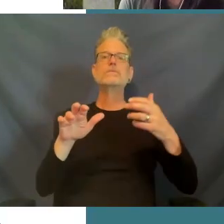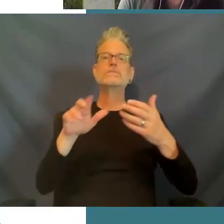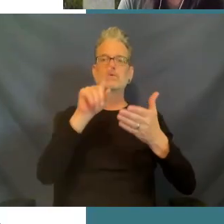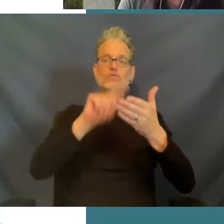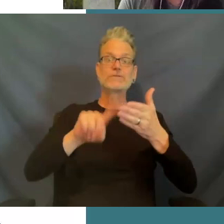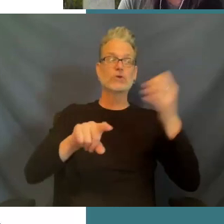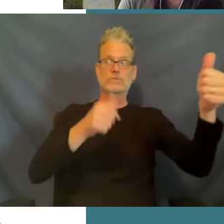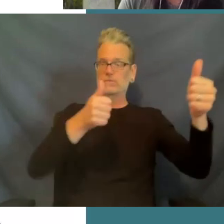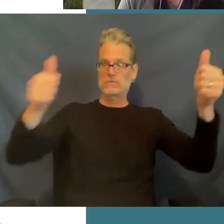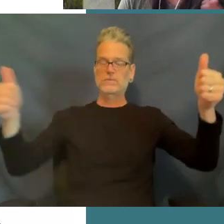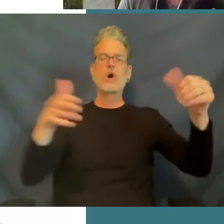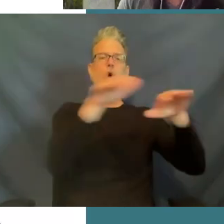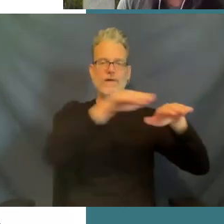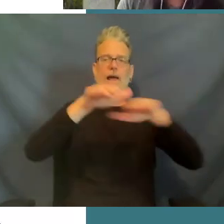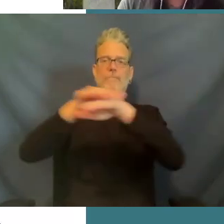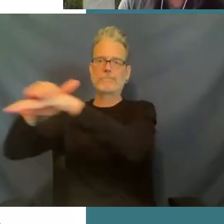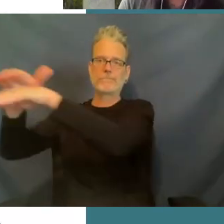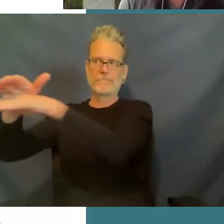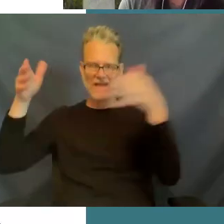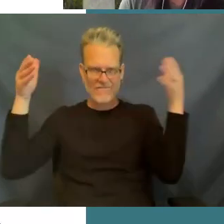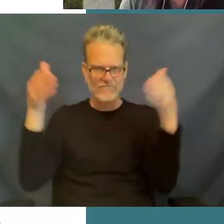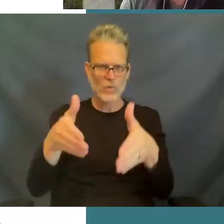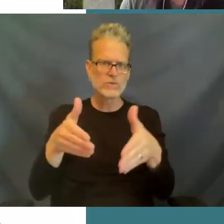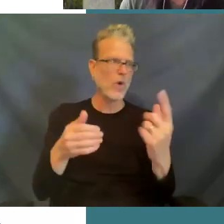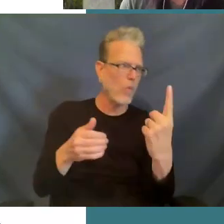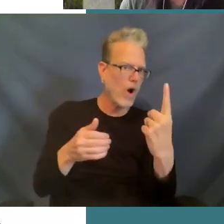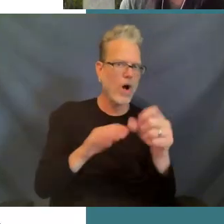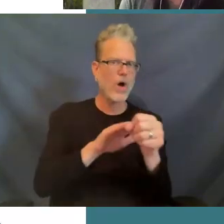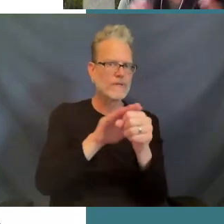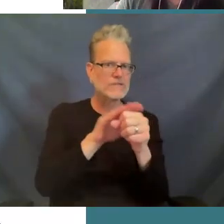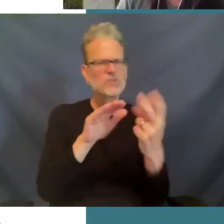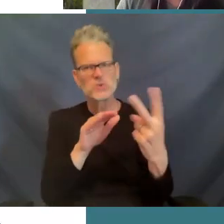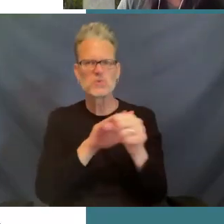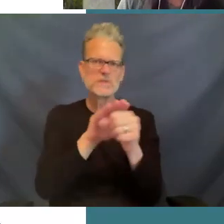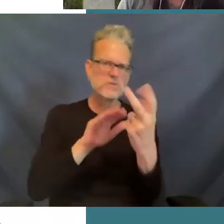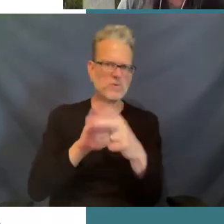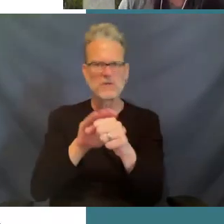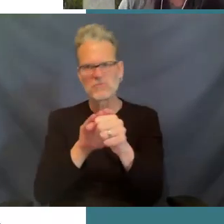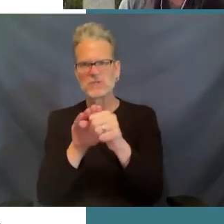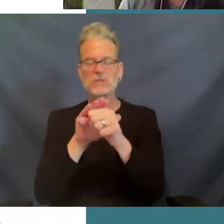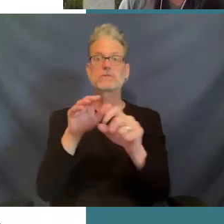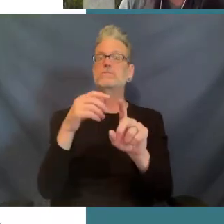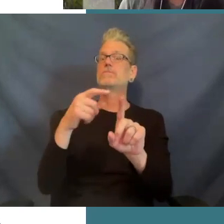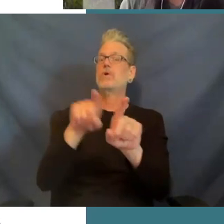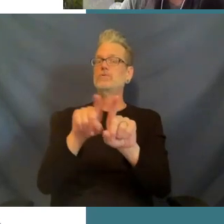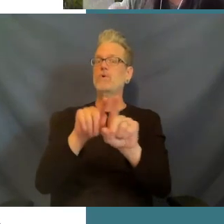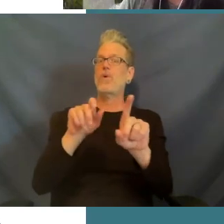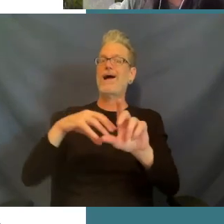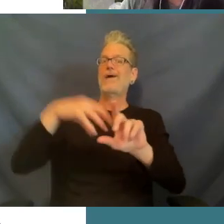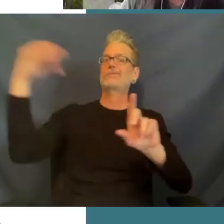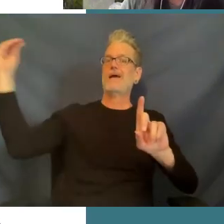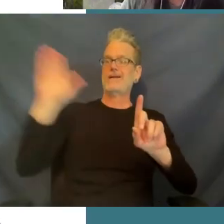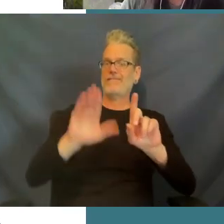focus their research on one or more regions, but also do work and studies outside of their geographic boundaries,